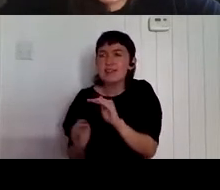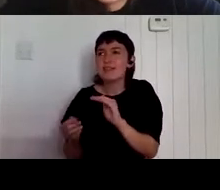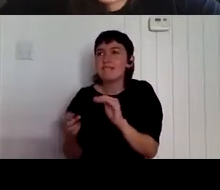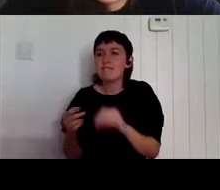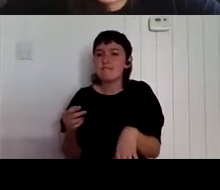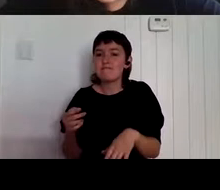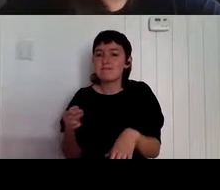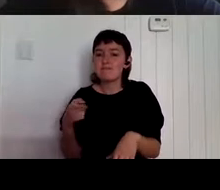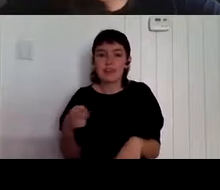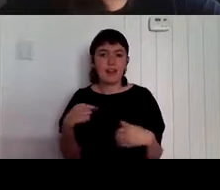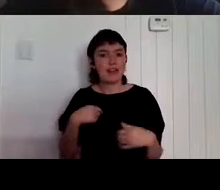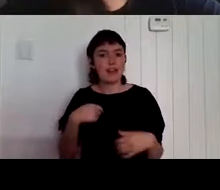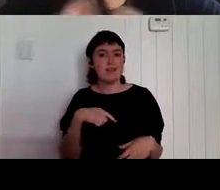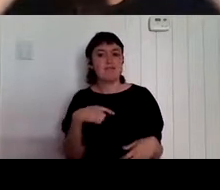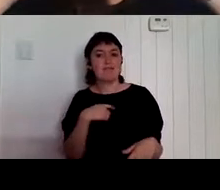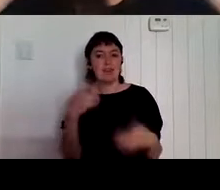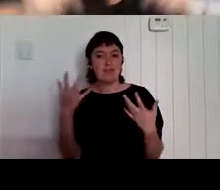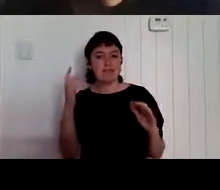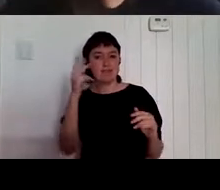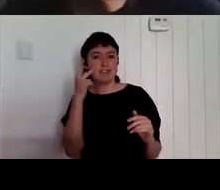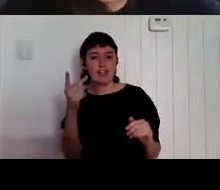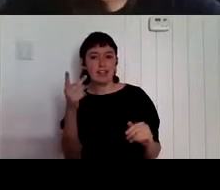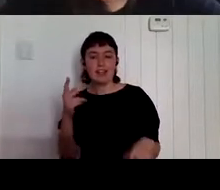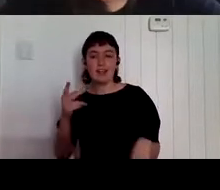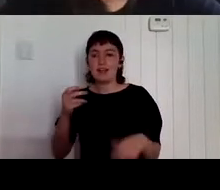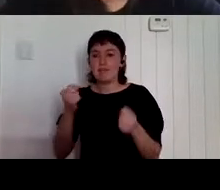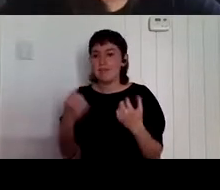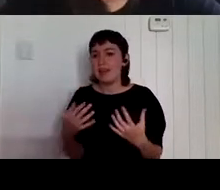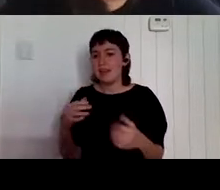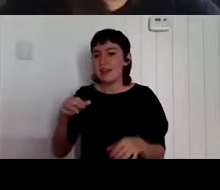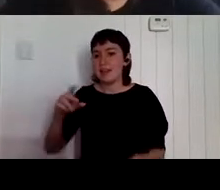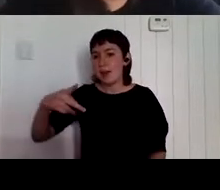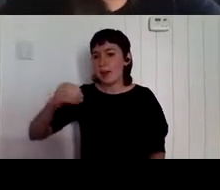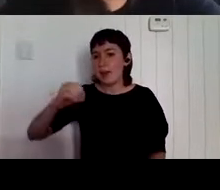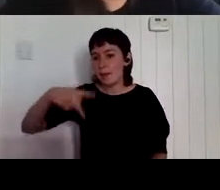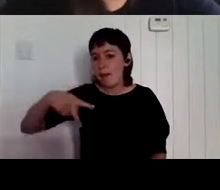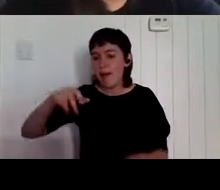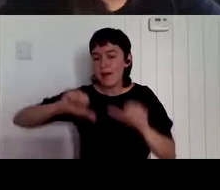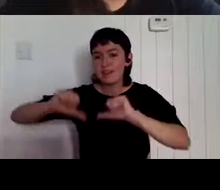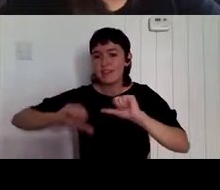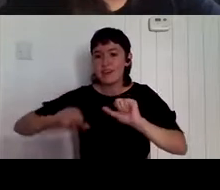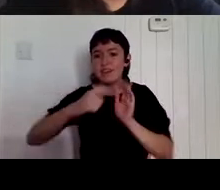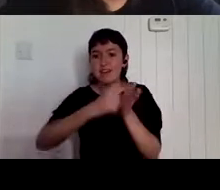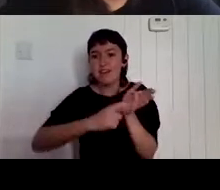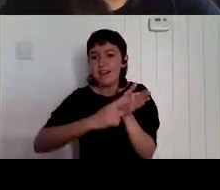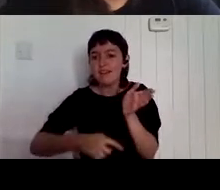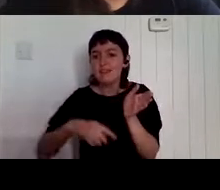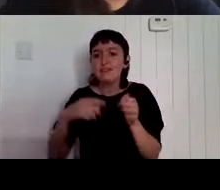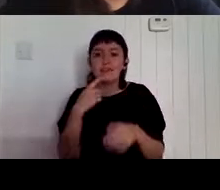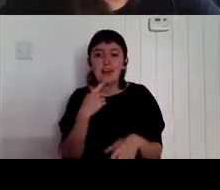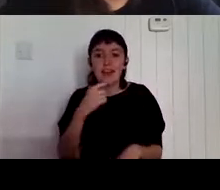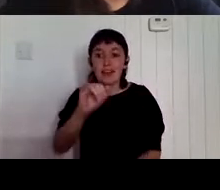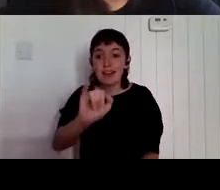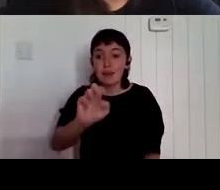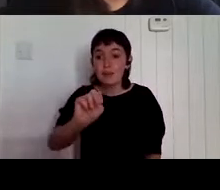pop science articles about immortal jellyfish. And so in some sense, the colony itself kind of